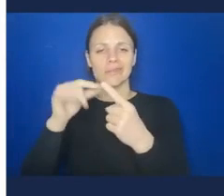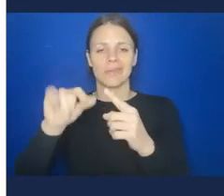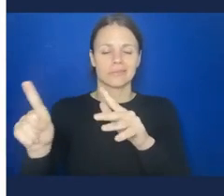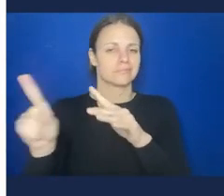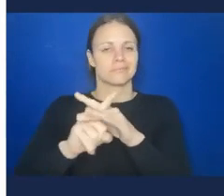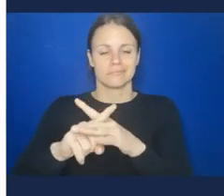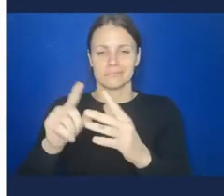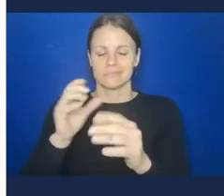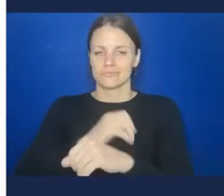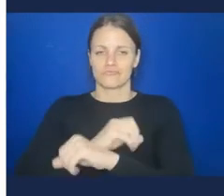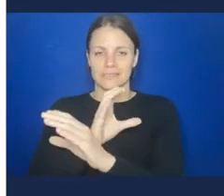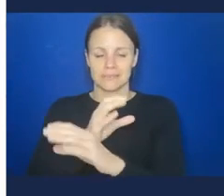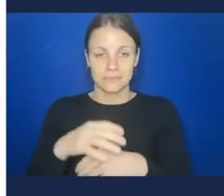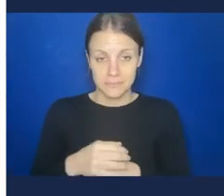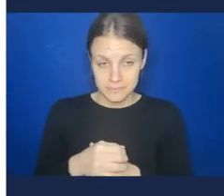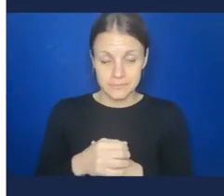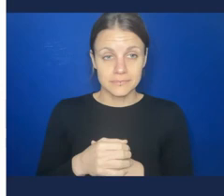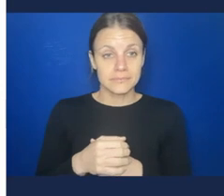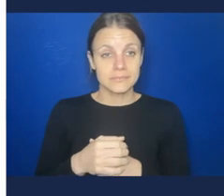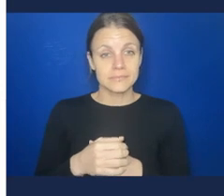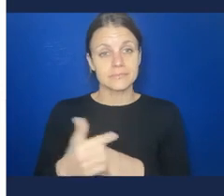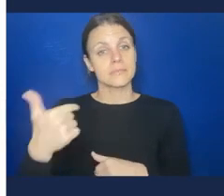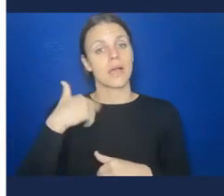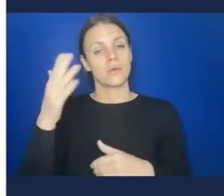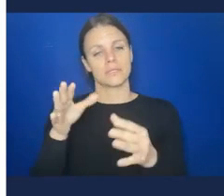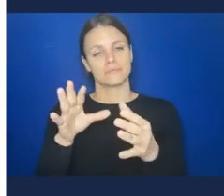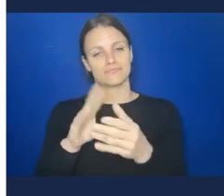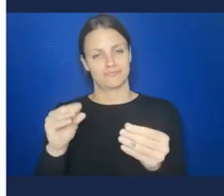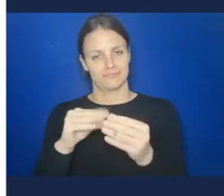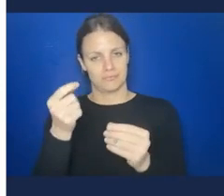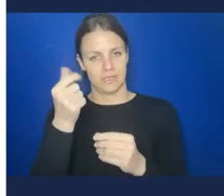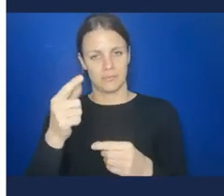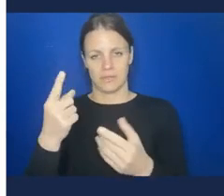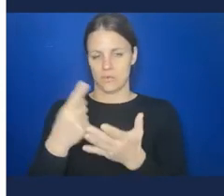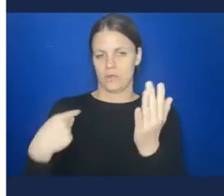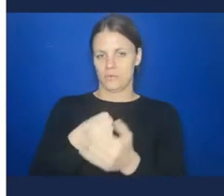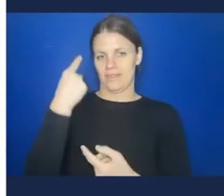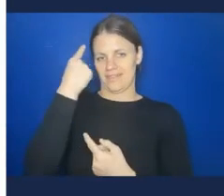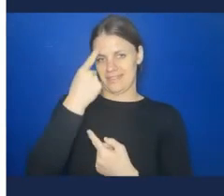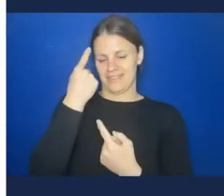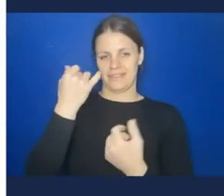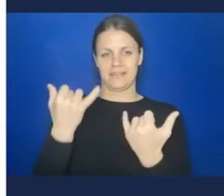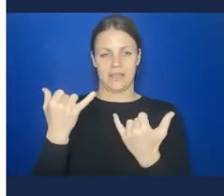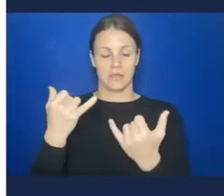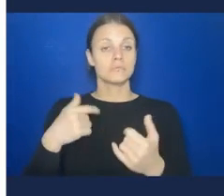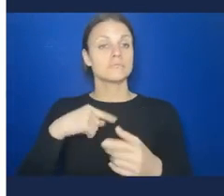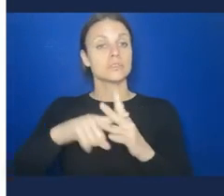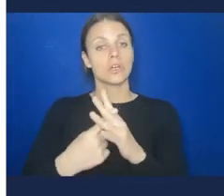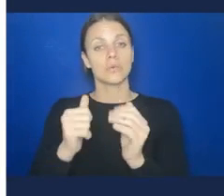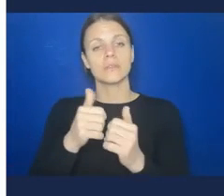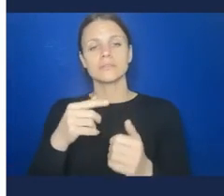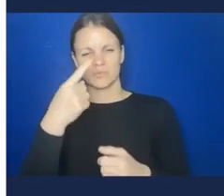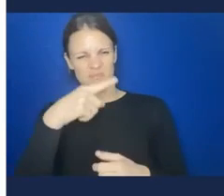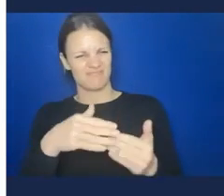And I'll say a little bit about what we think now. So I'll start with, next slide,